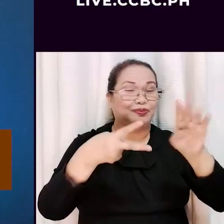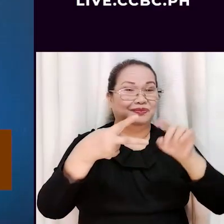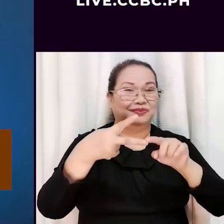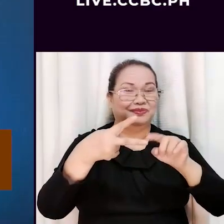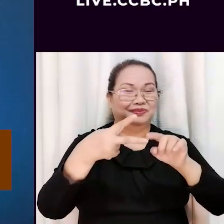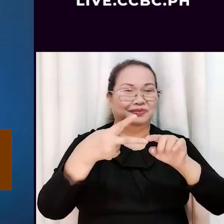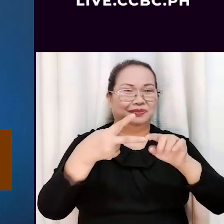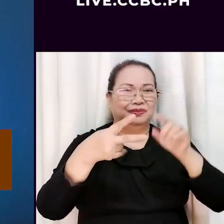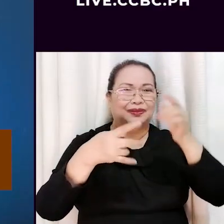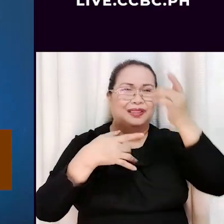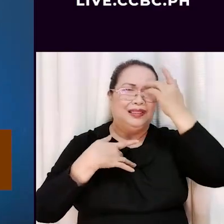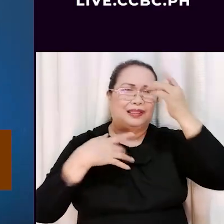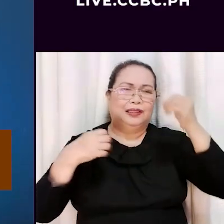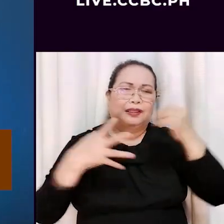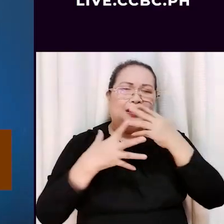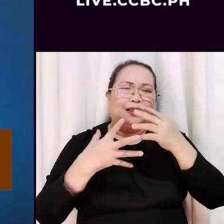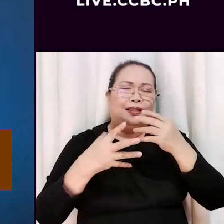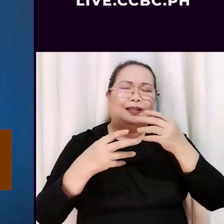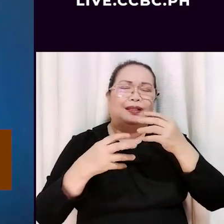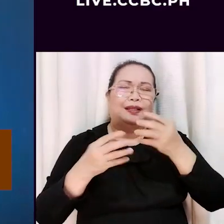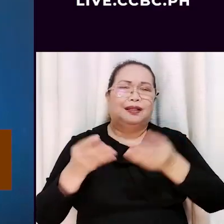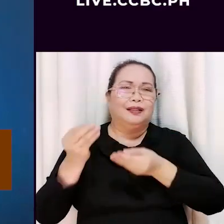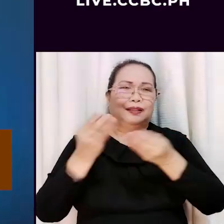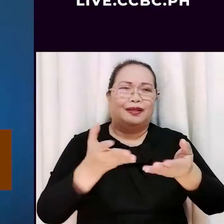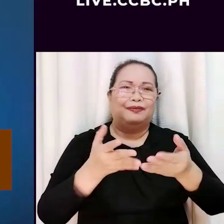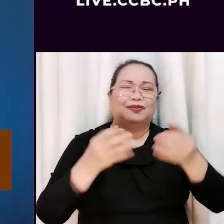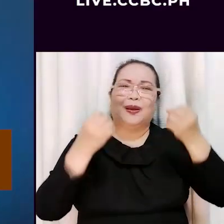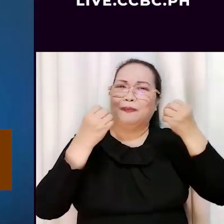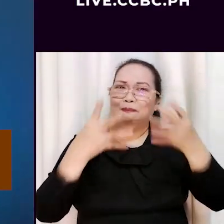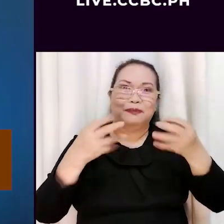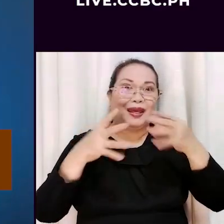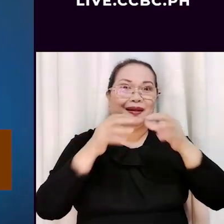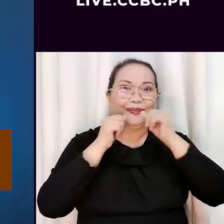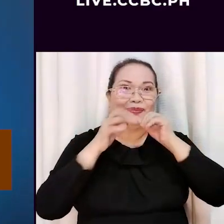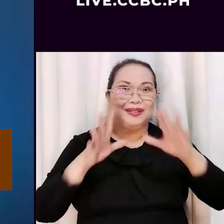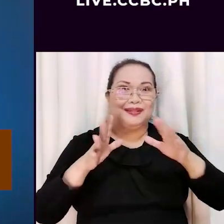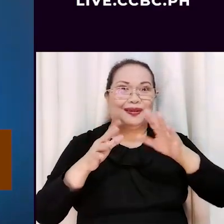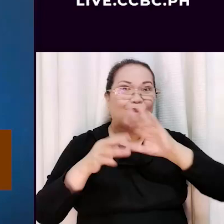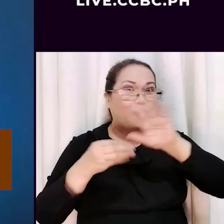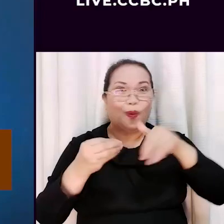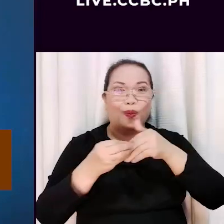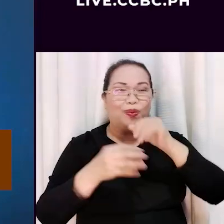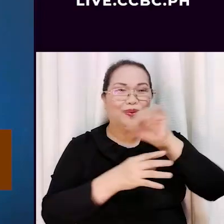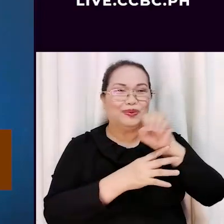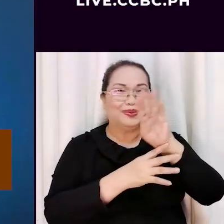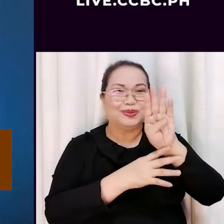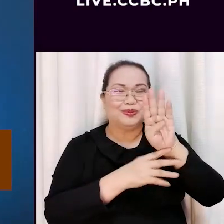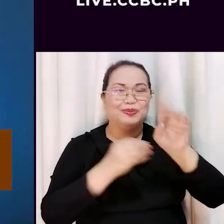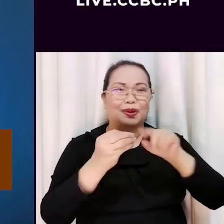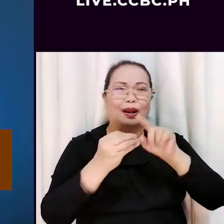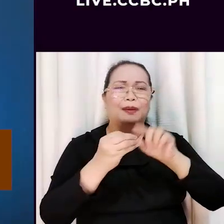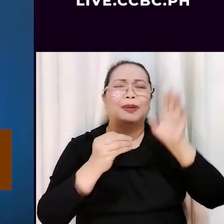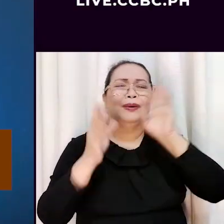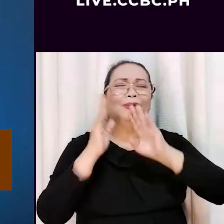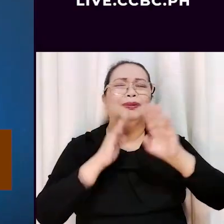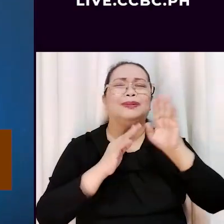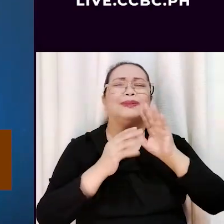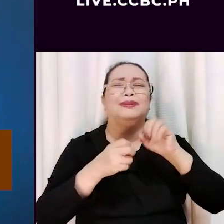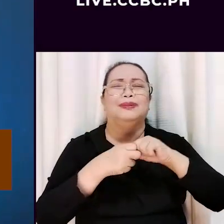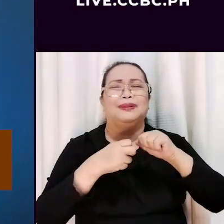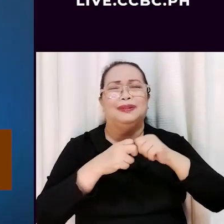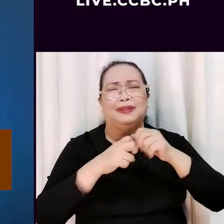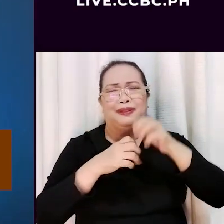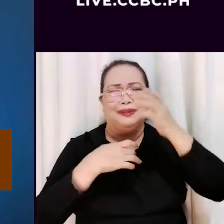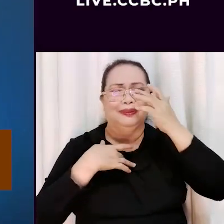about multiplied blessings. Yeah, of course, Job, the whole book about his affliction, right? But the